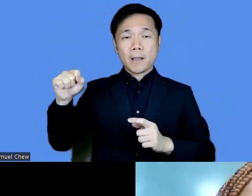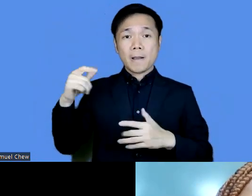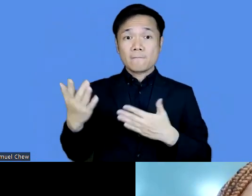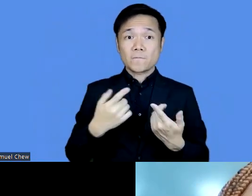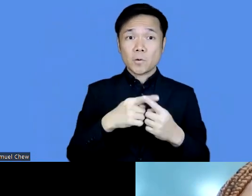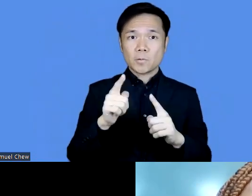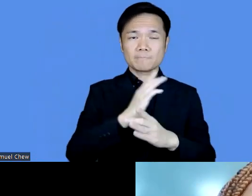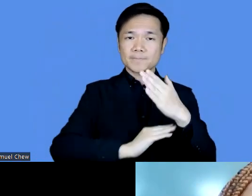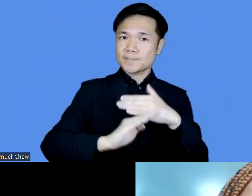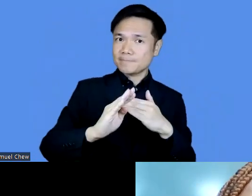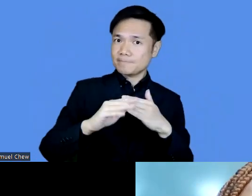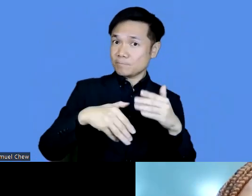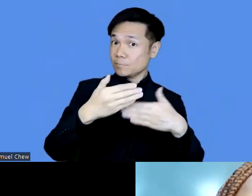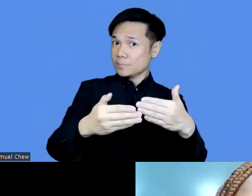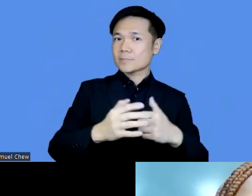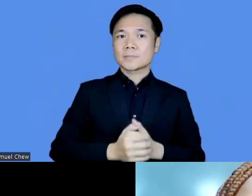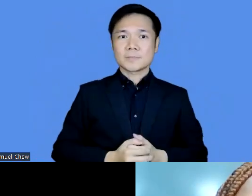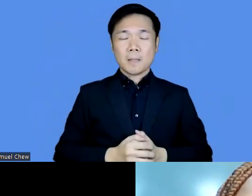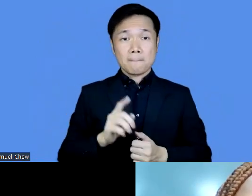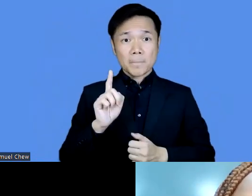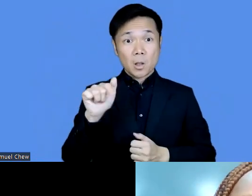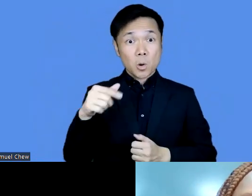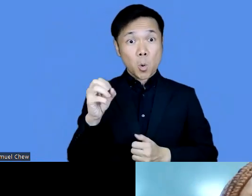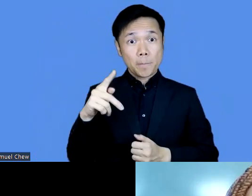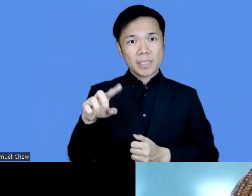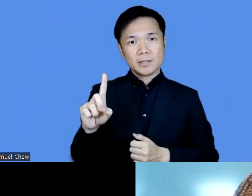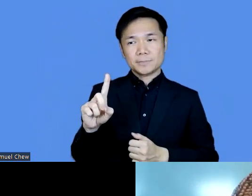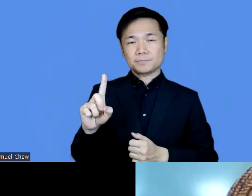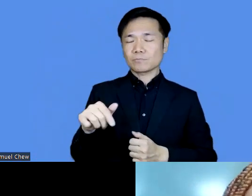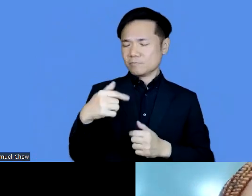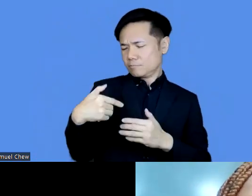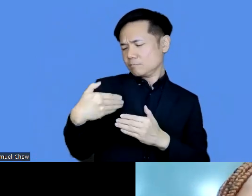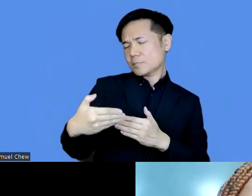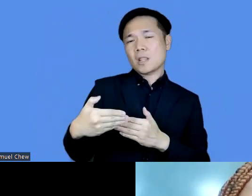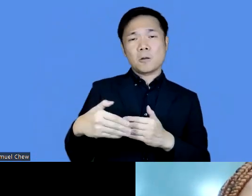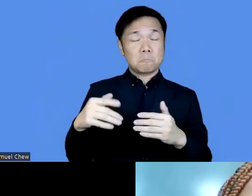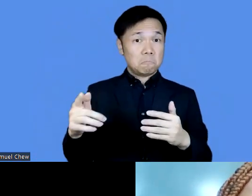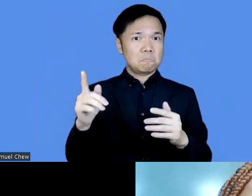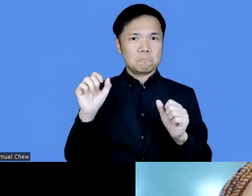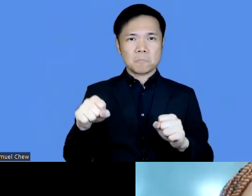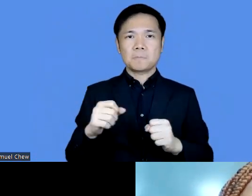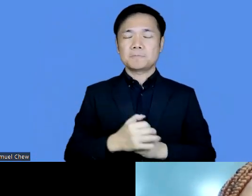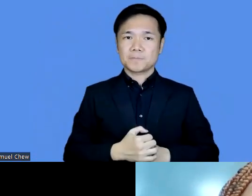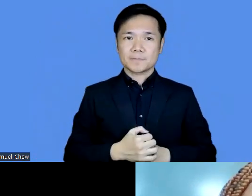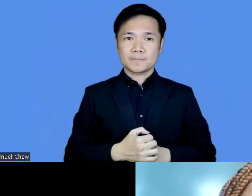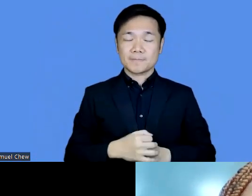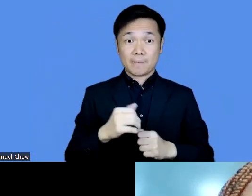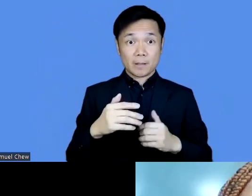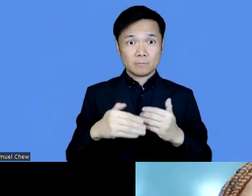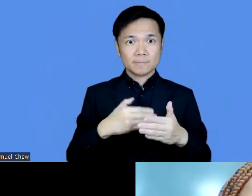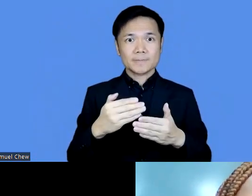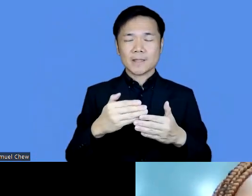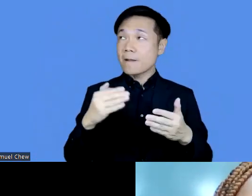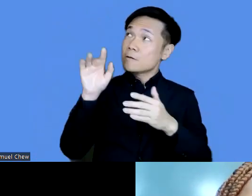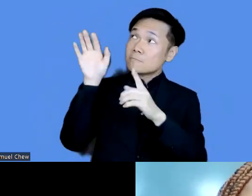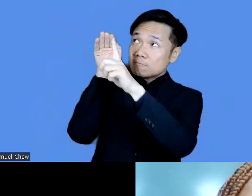with disabilities. And only OPDs and other stakeholders really can implement and put government